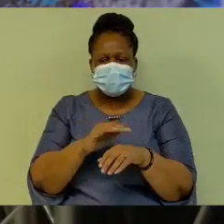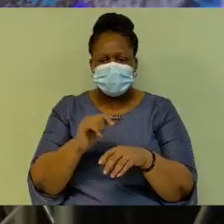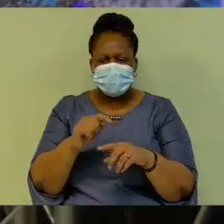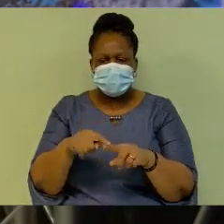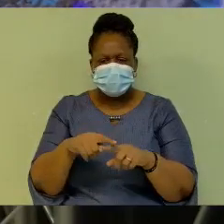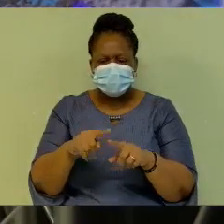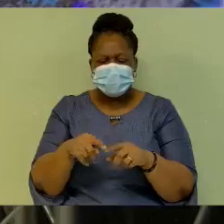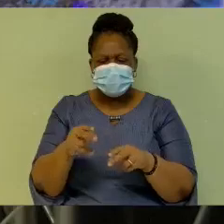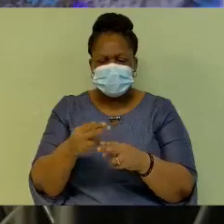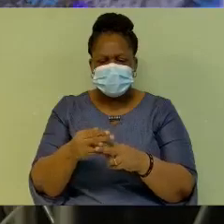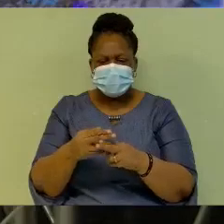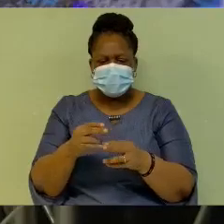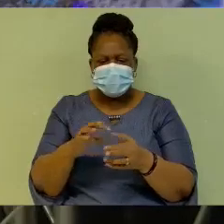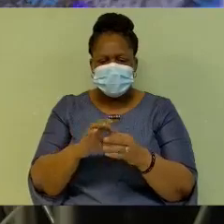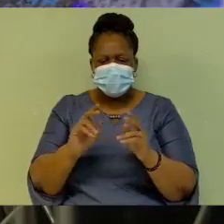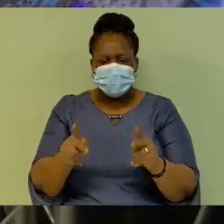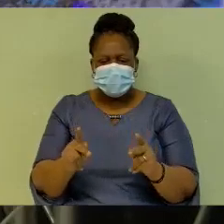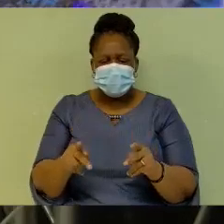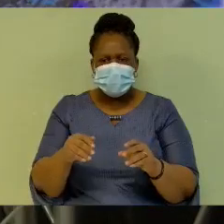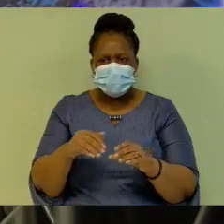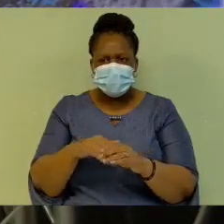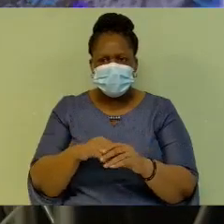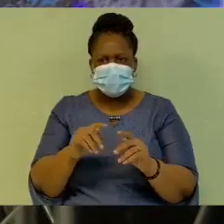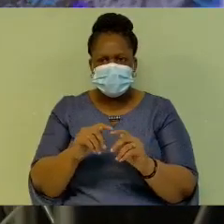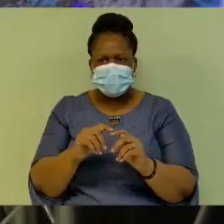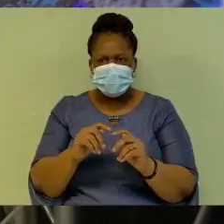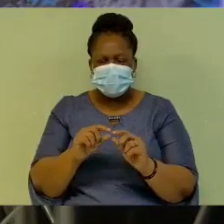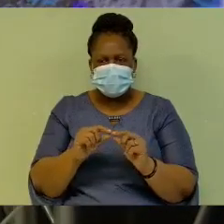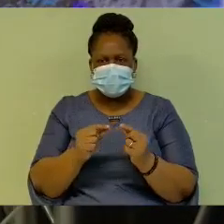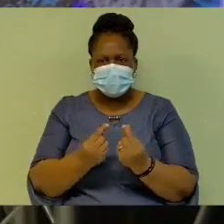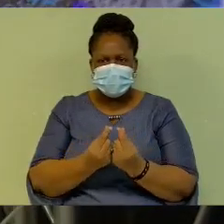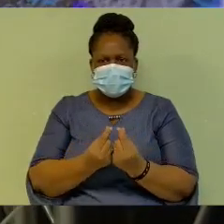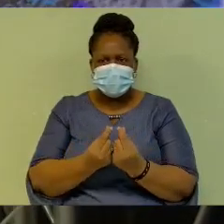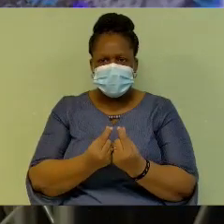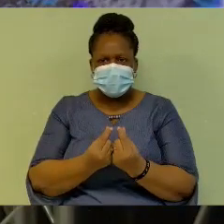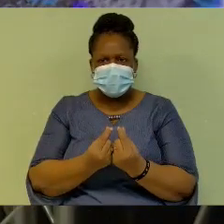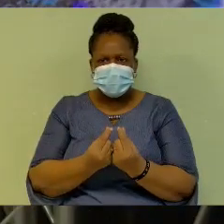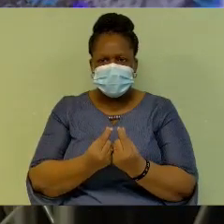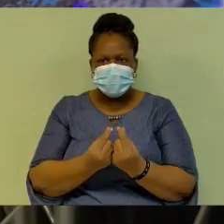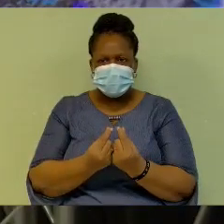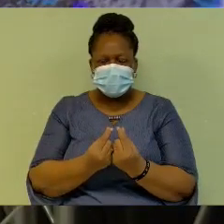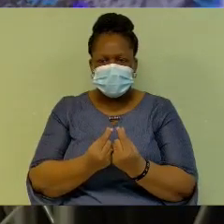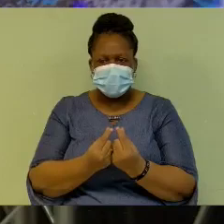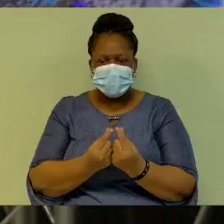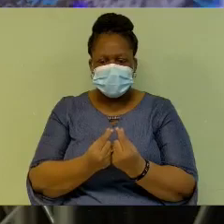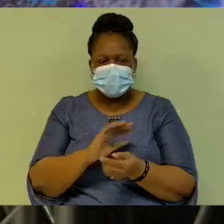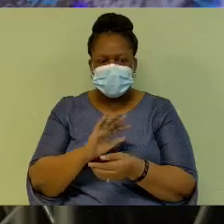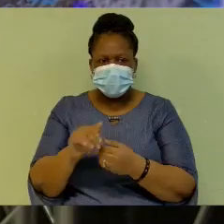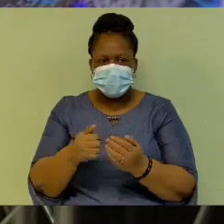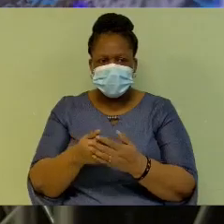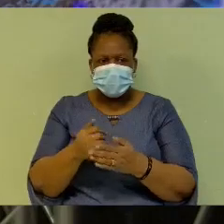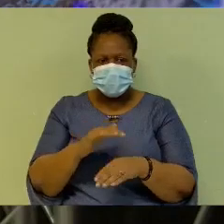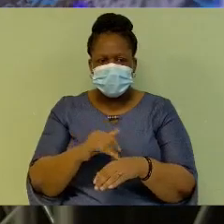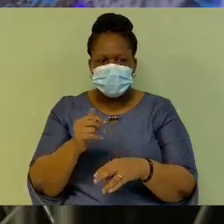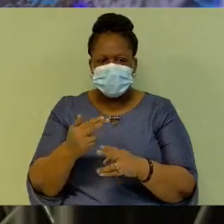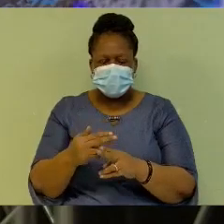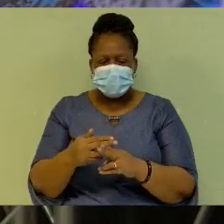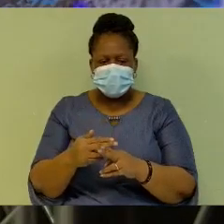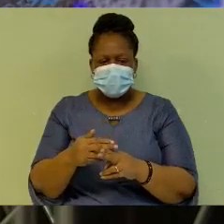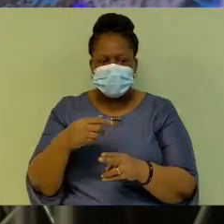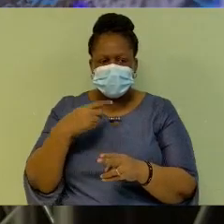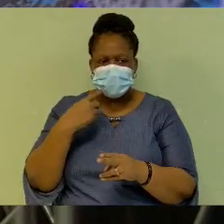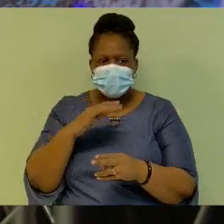Charles Wilkins QC, none of these distinguished gentlemen need any introductions. And myself, Anand